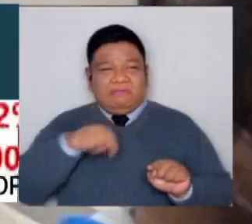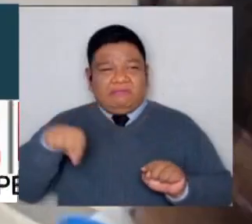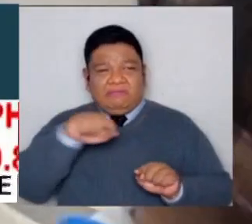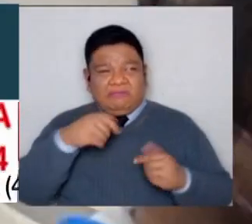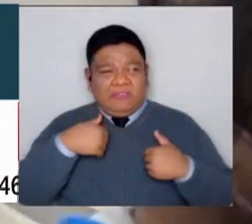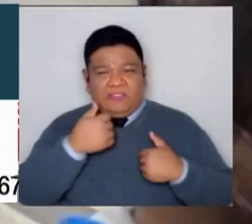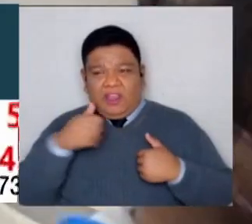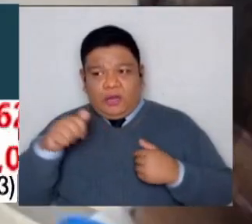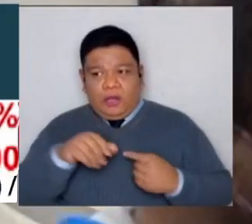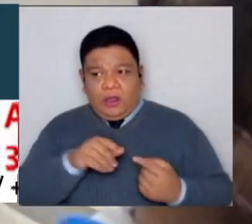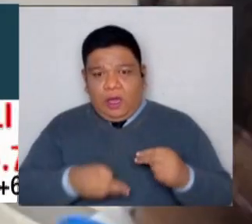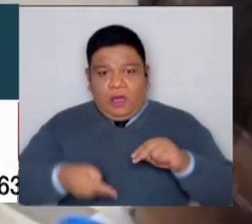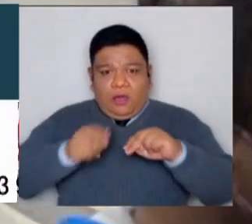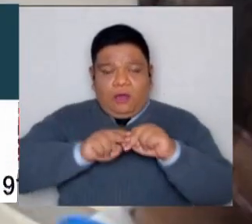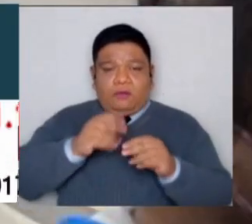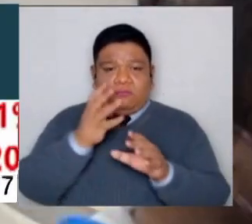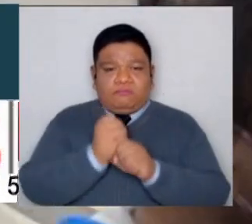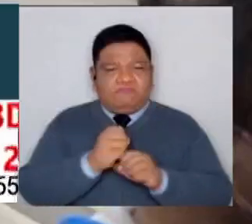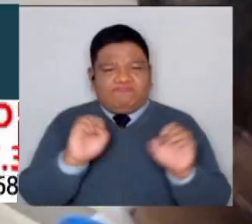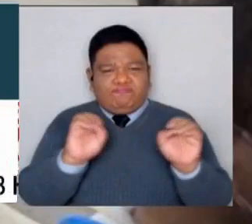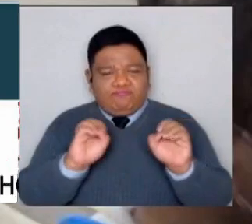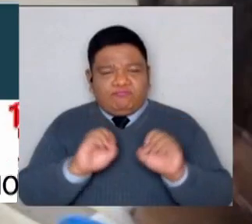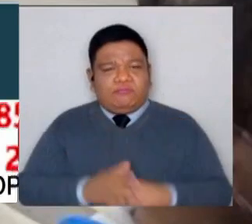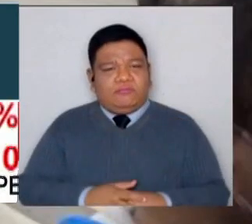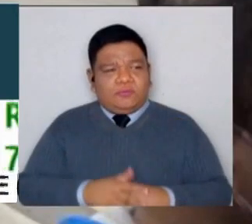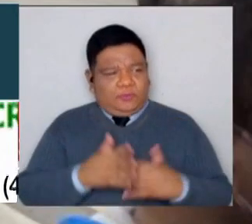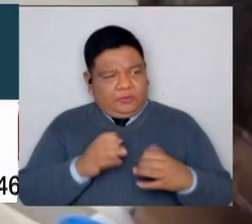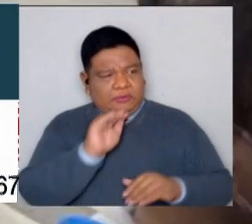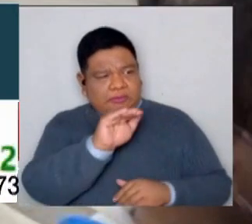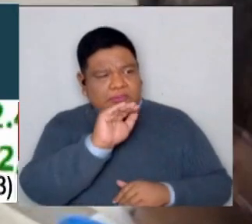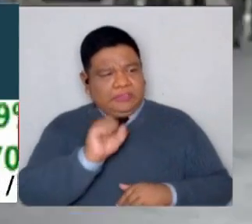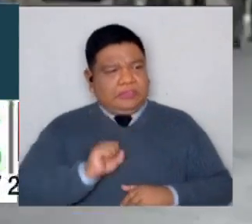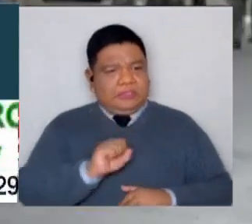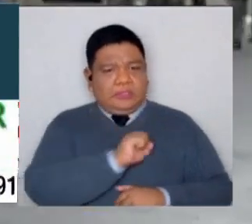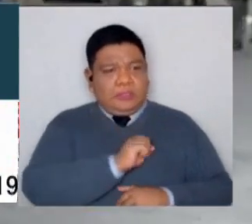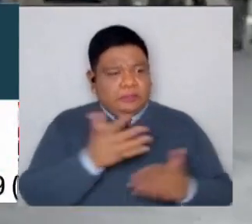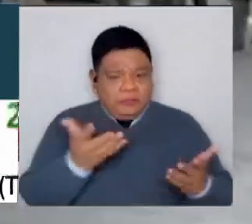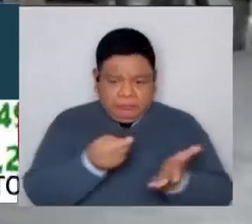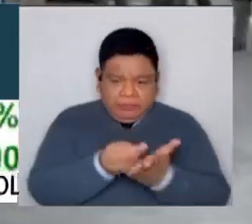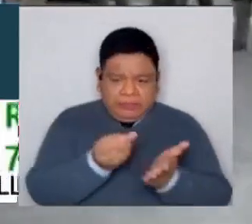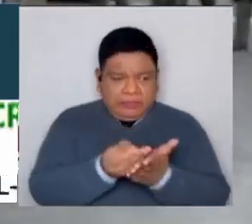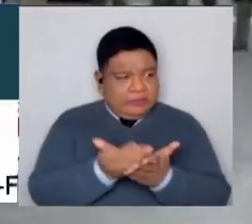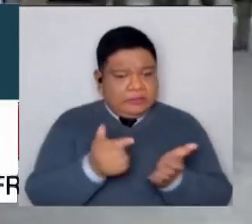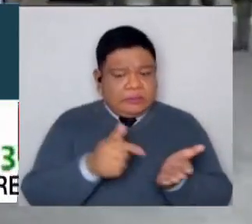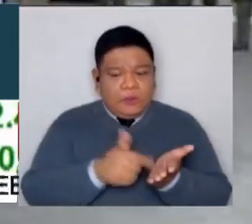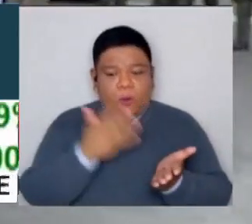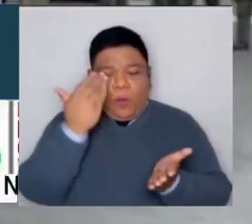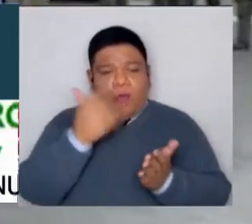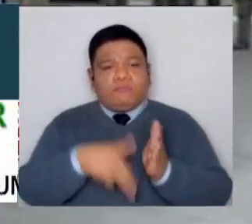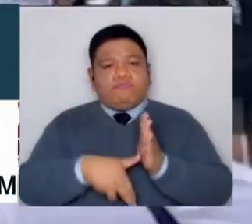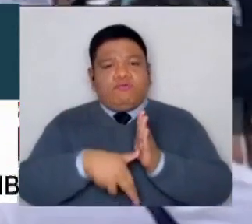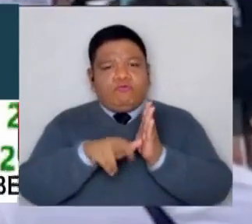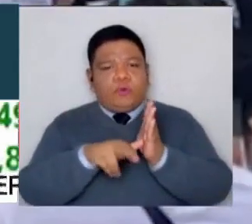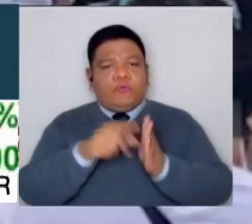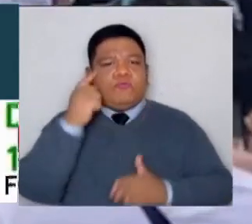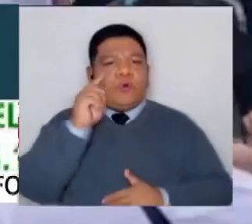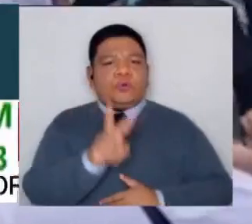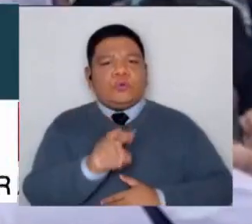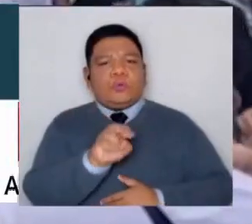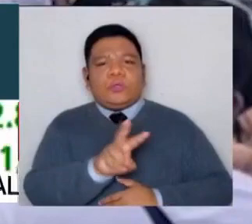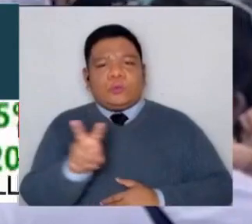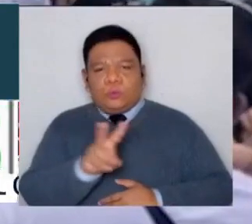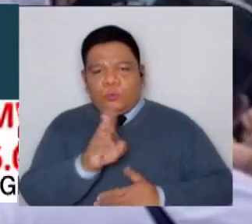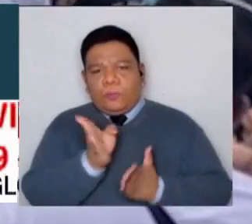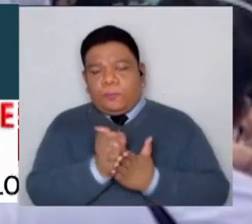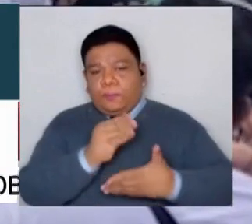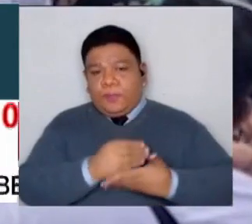calling on senators to review where the funds for these benefits went as the Senate goes over the proposed 2022 budget. At the very least, he said,